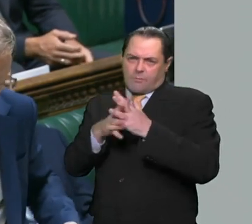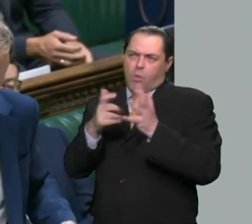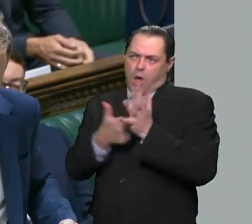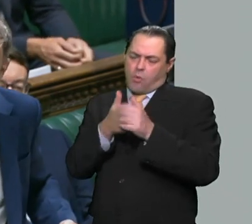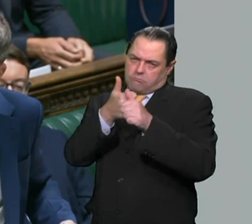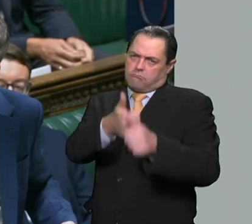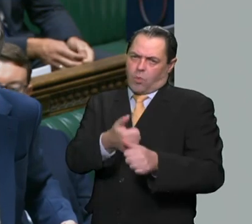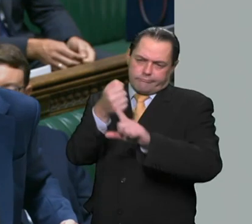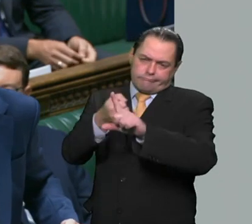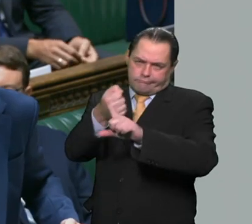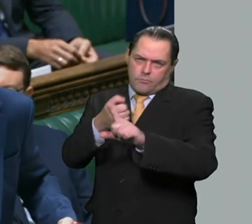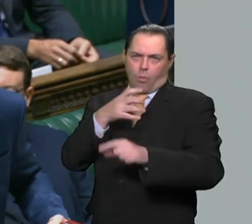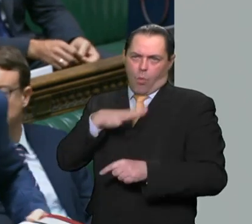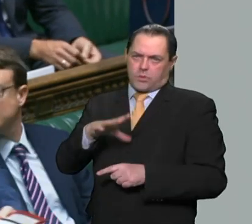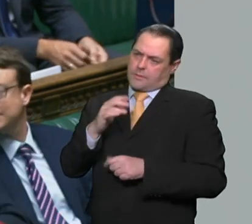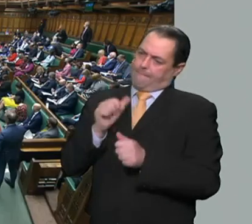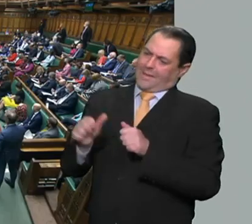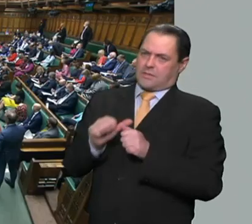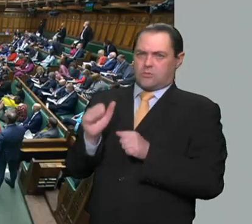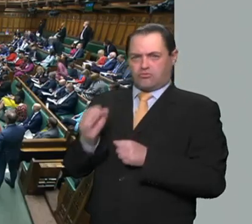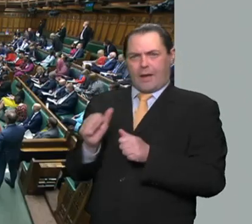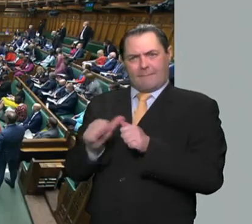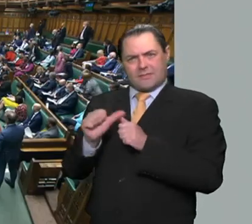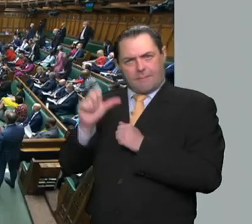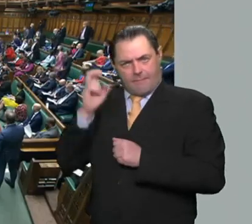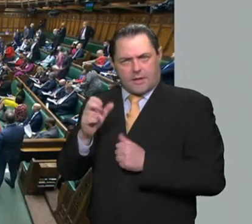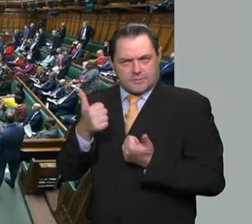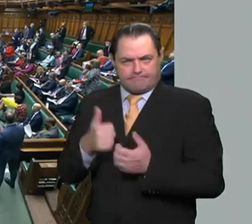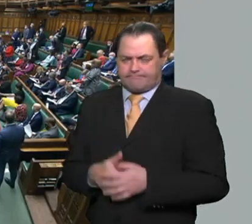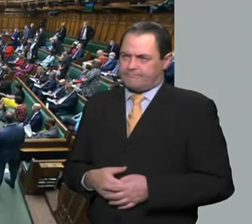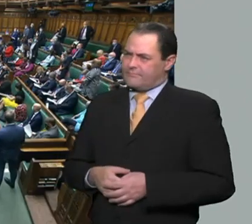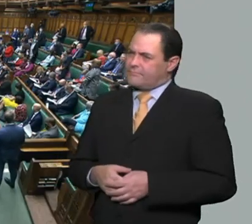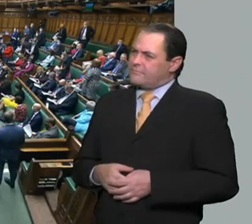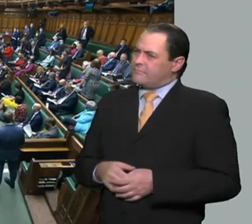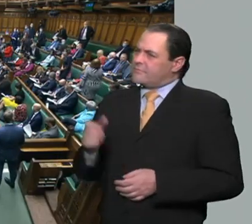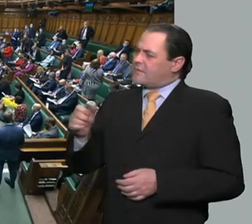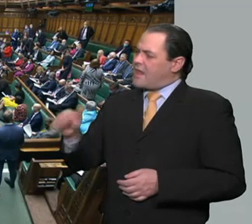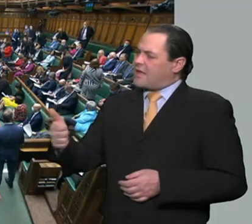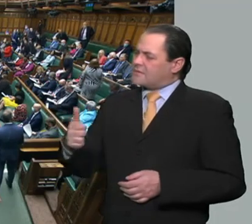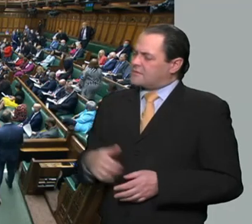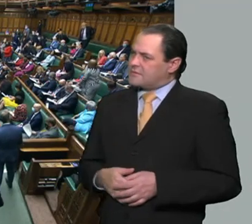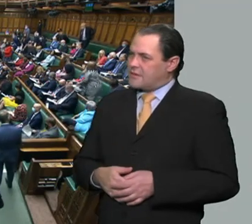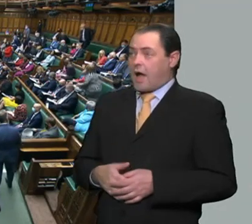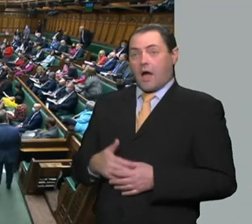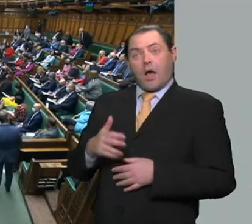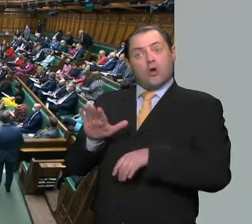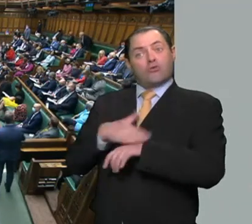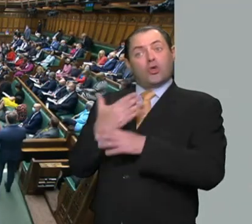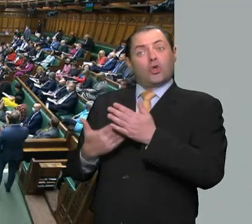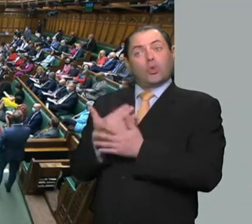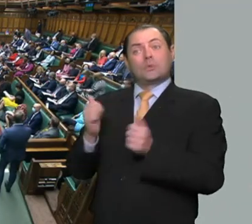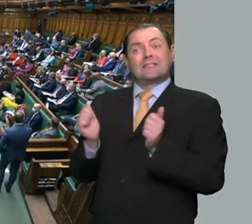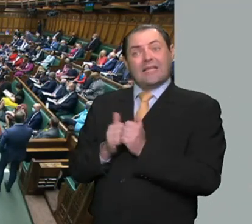trying to champion commuters and passengers on all of those services. Stephen Farrell. Thank you, Mr. Speaker. Without a Green New Deal, the government is